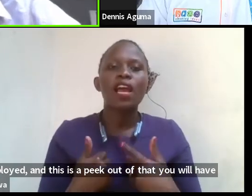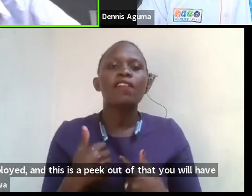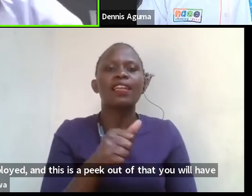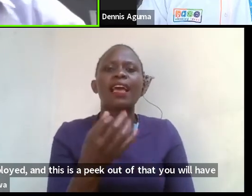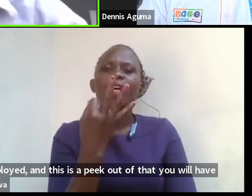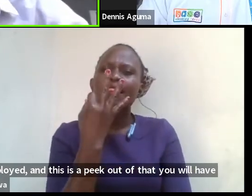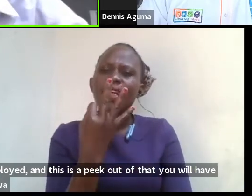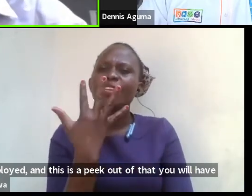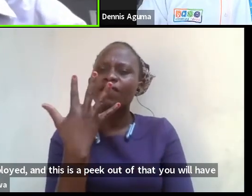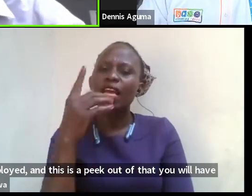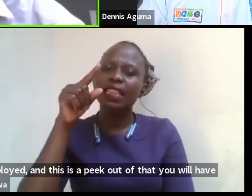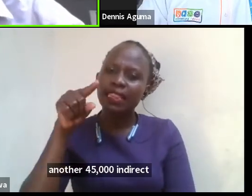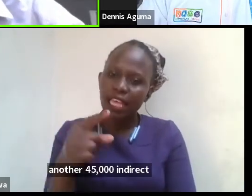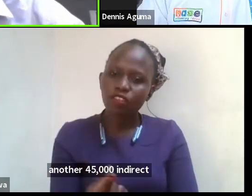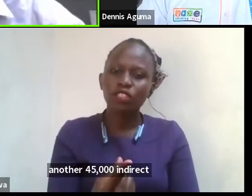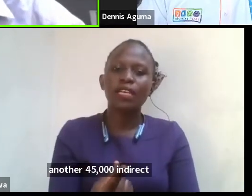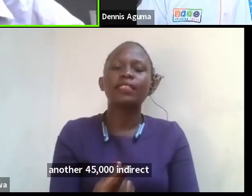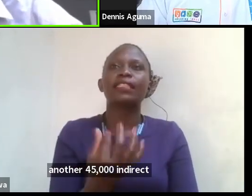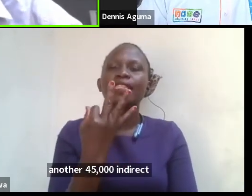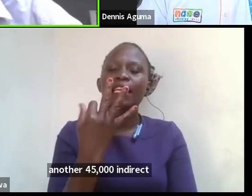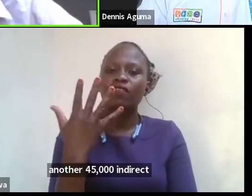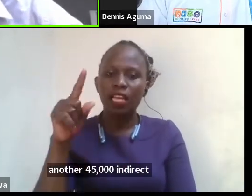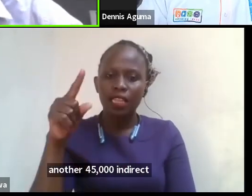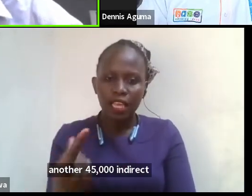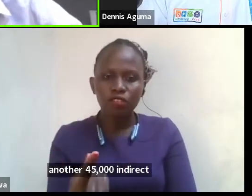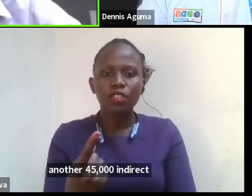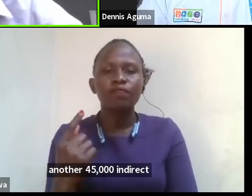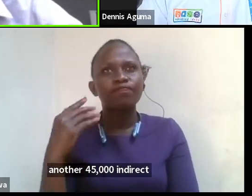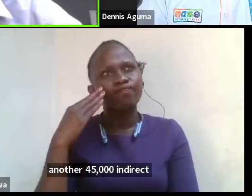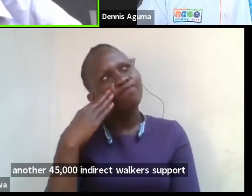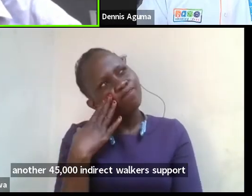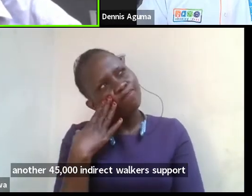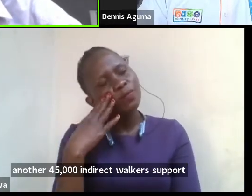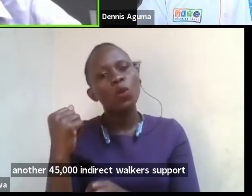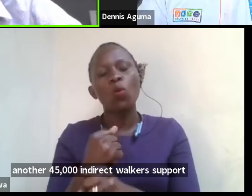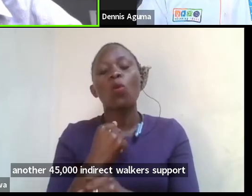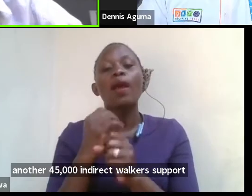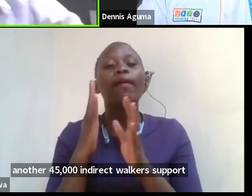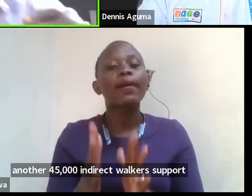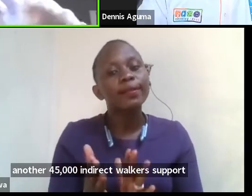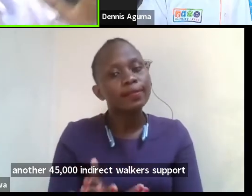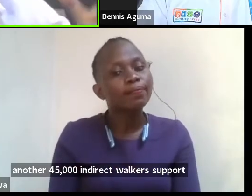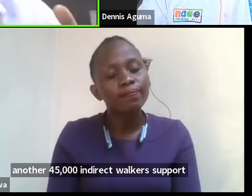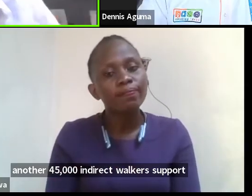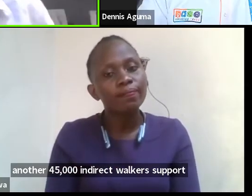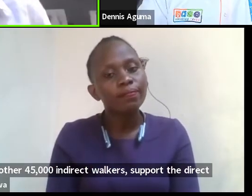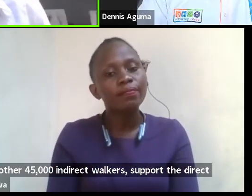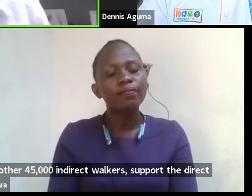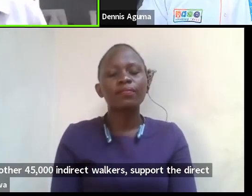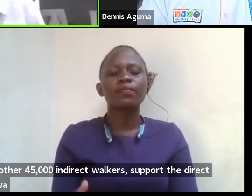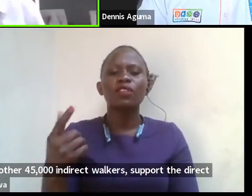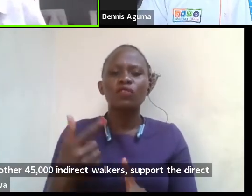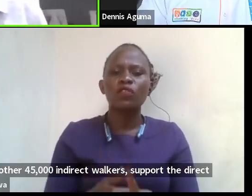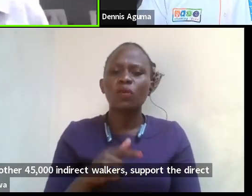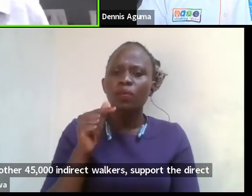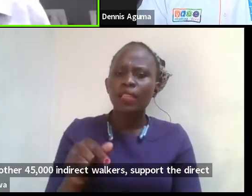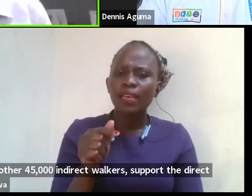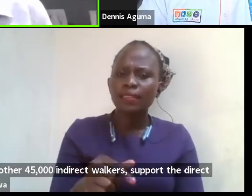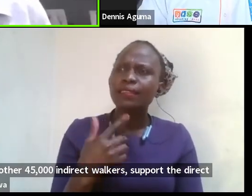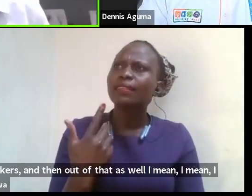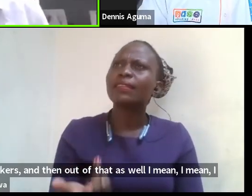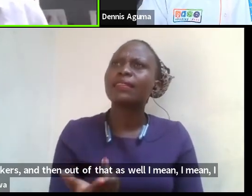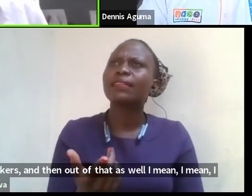35,000 indirect workers, support the direct workers. And then out of that as well, I